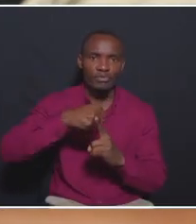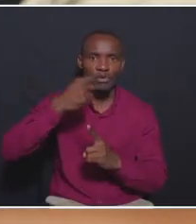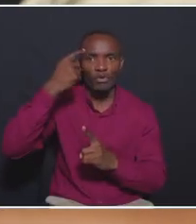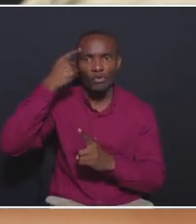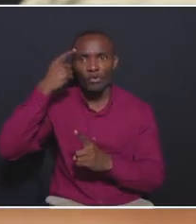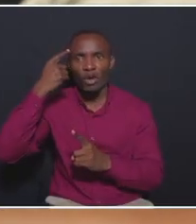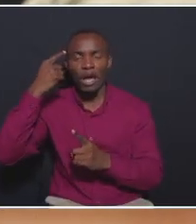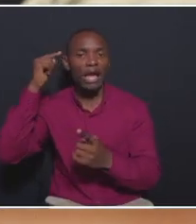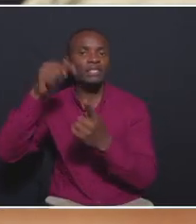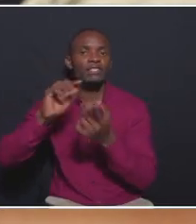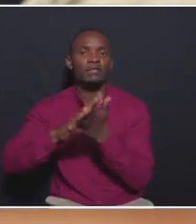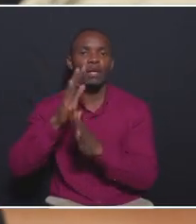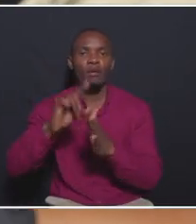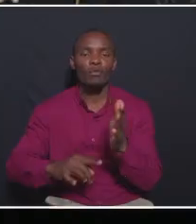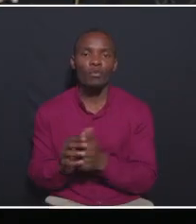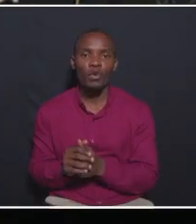nominated editor? Thank you.